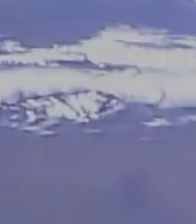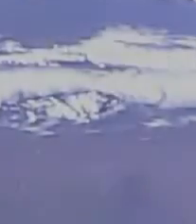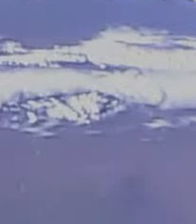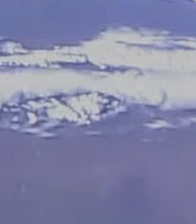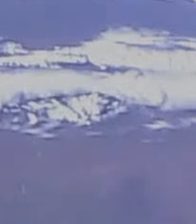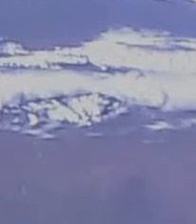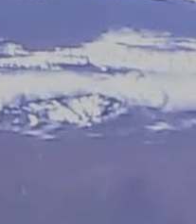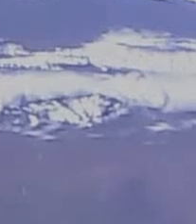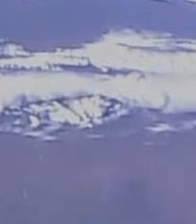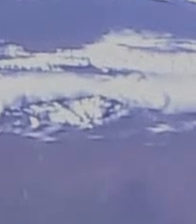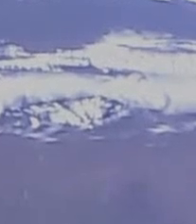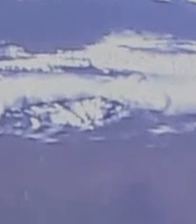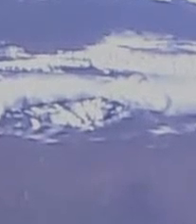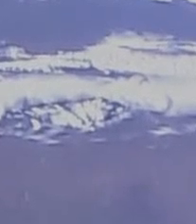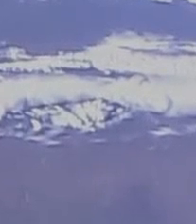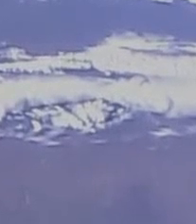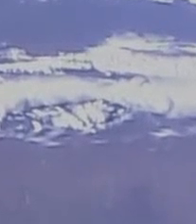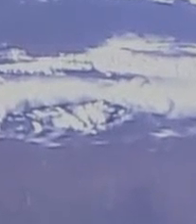people